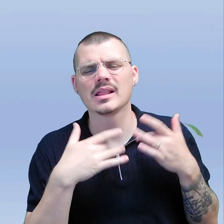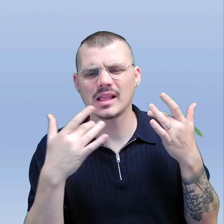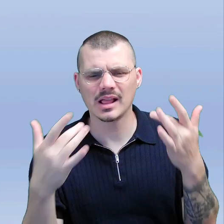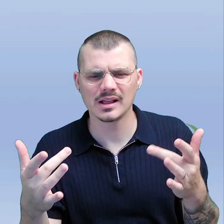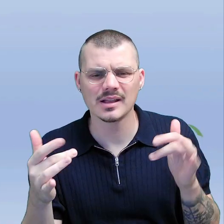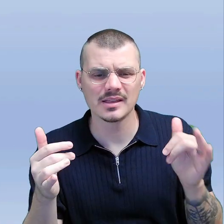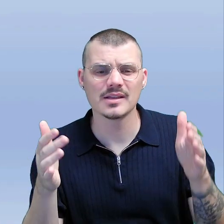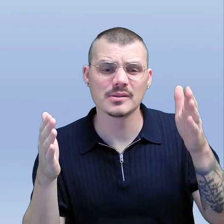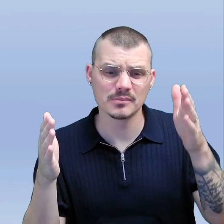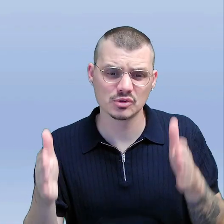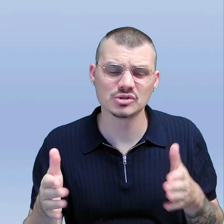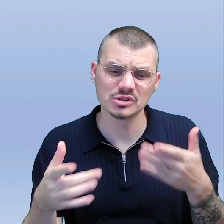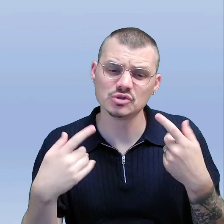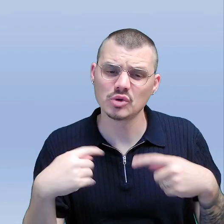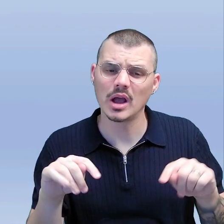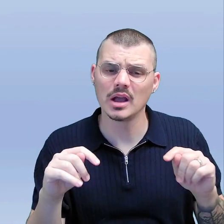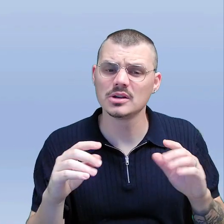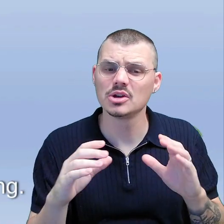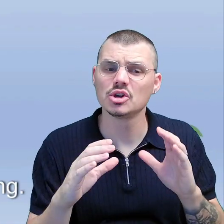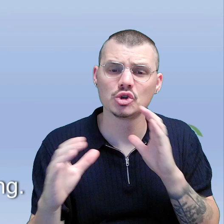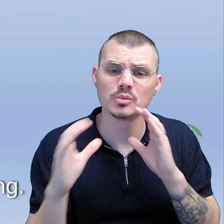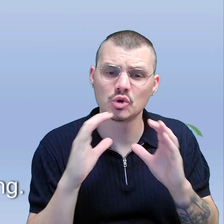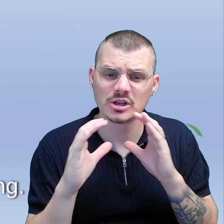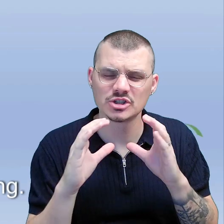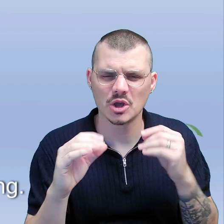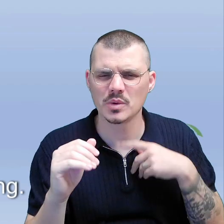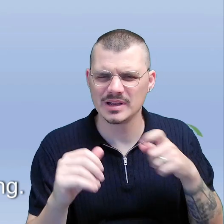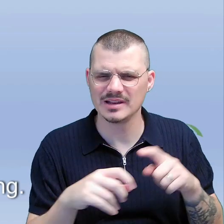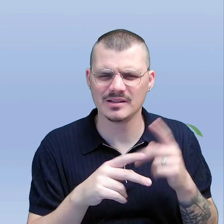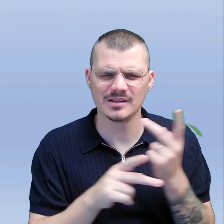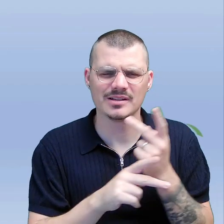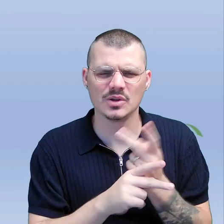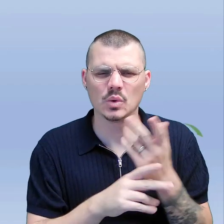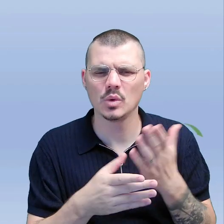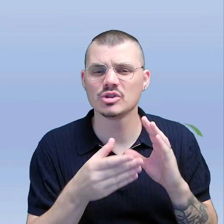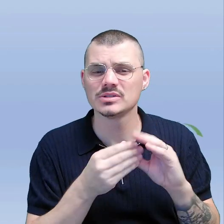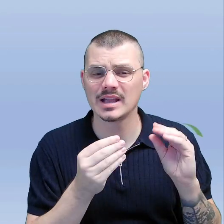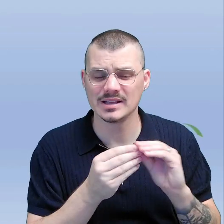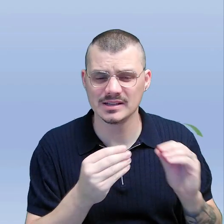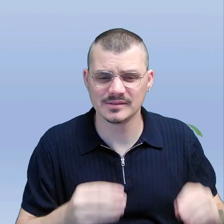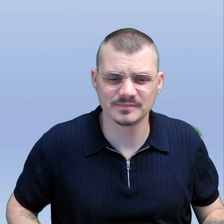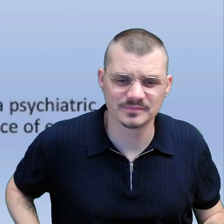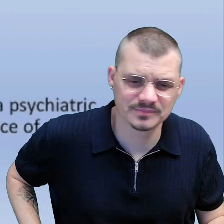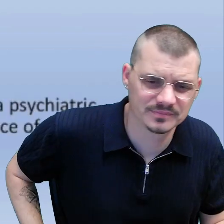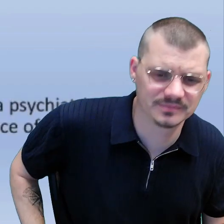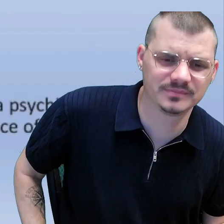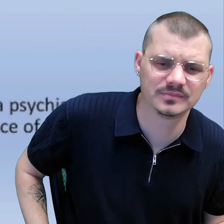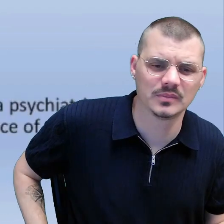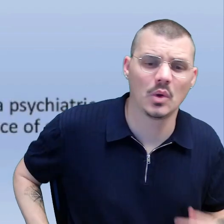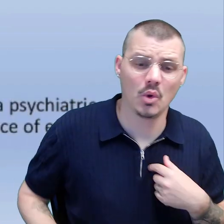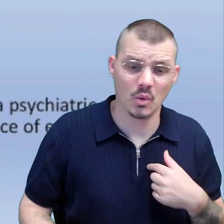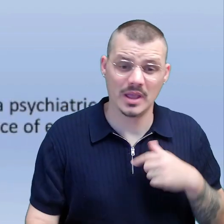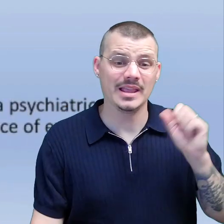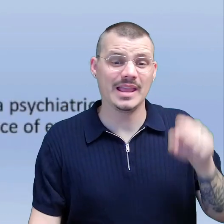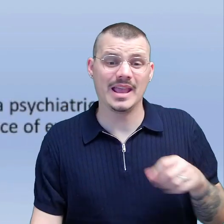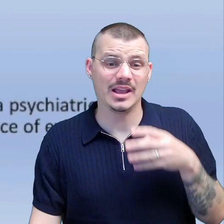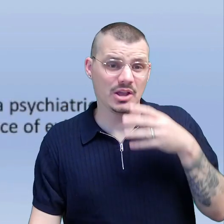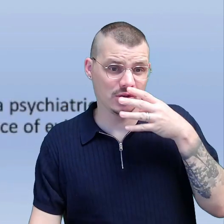that the person is communicating, and we need to know what they're saying. We could ignore these